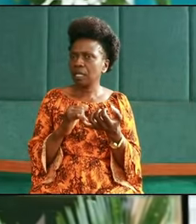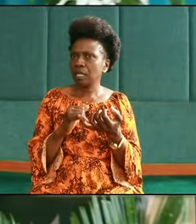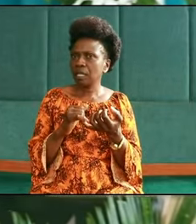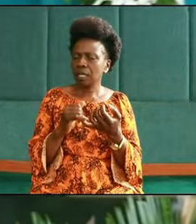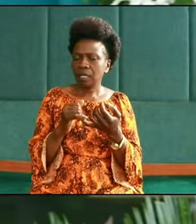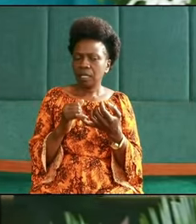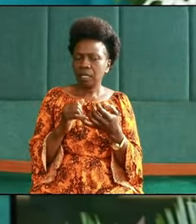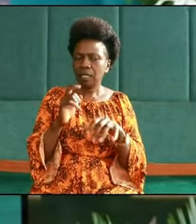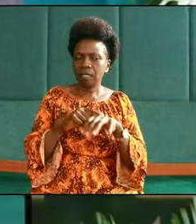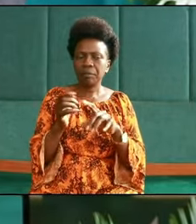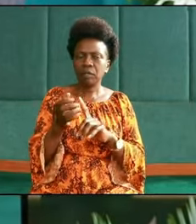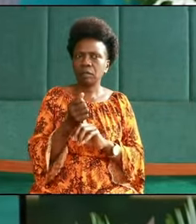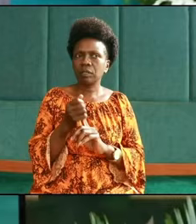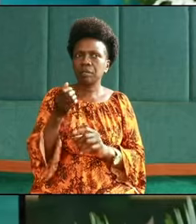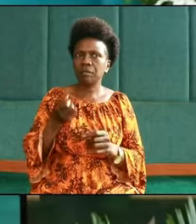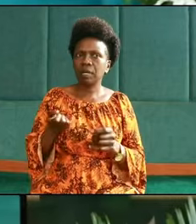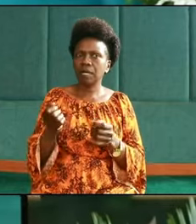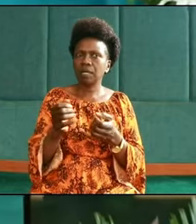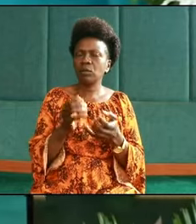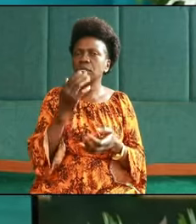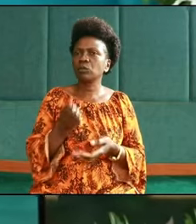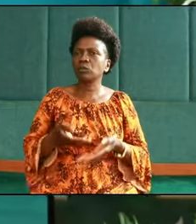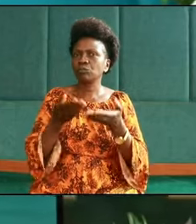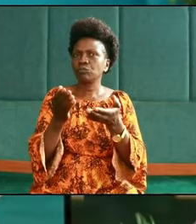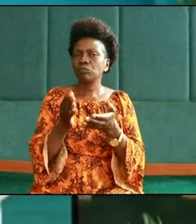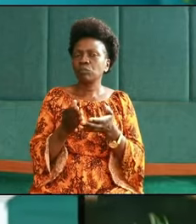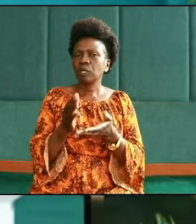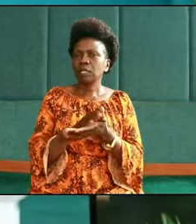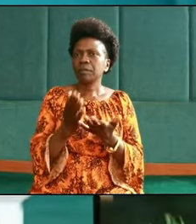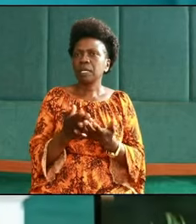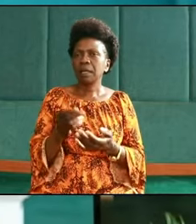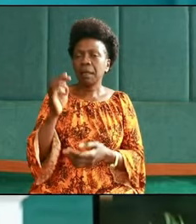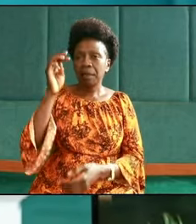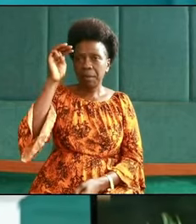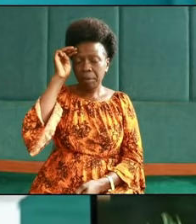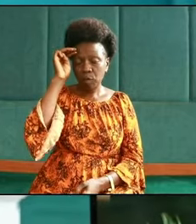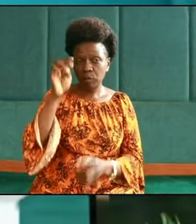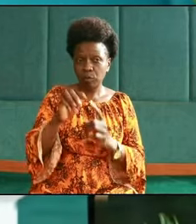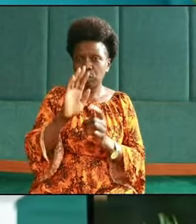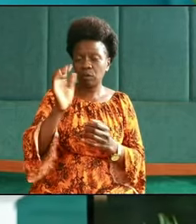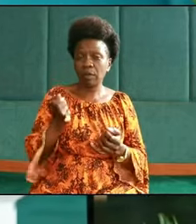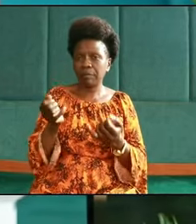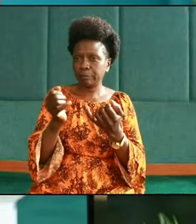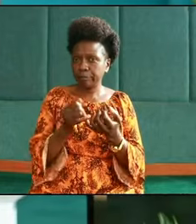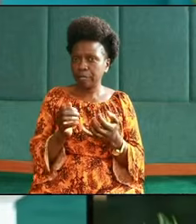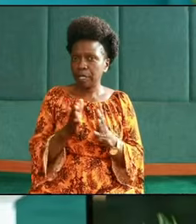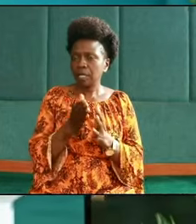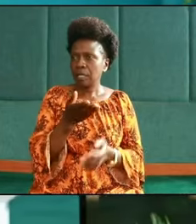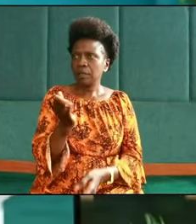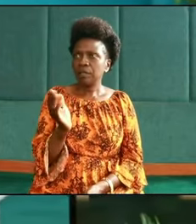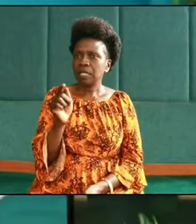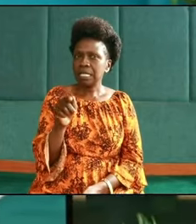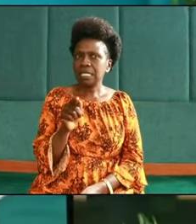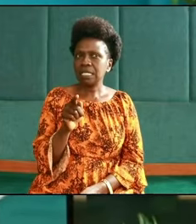when he got married, he wanted to give something memorable to his wife. And there was